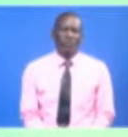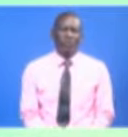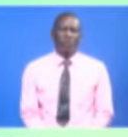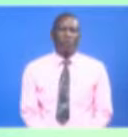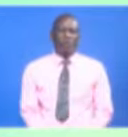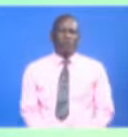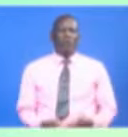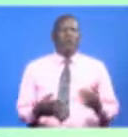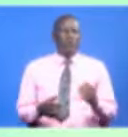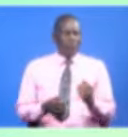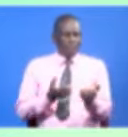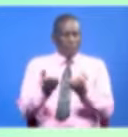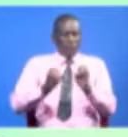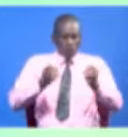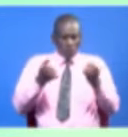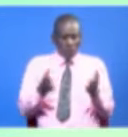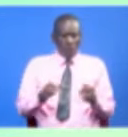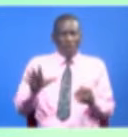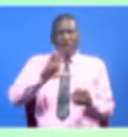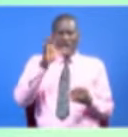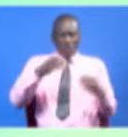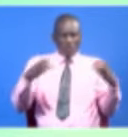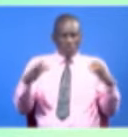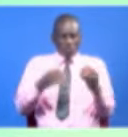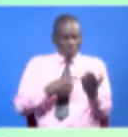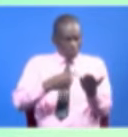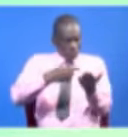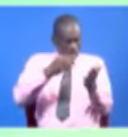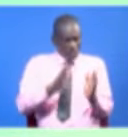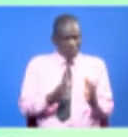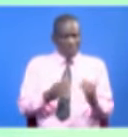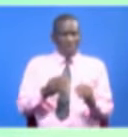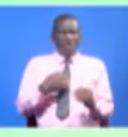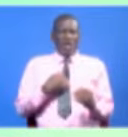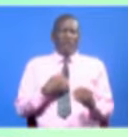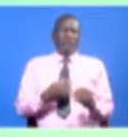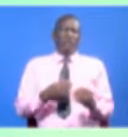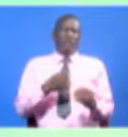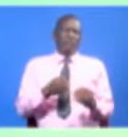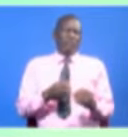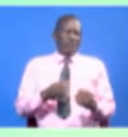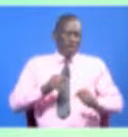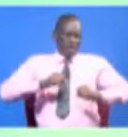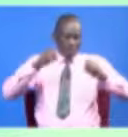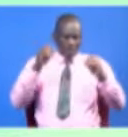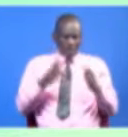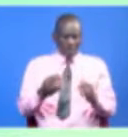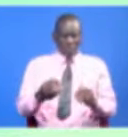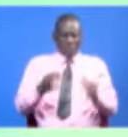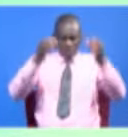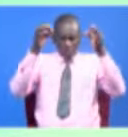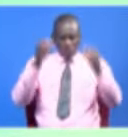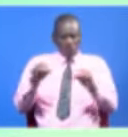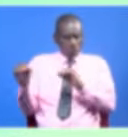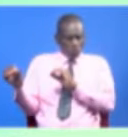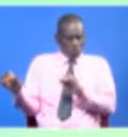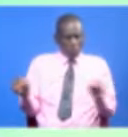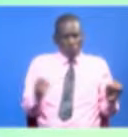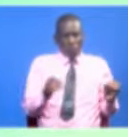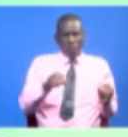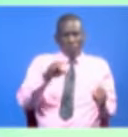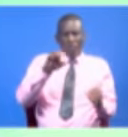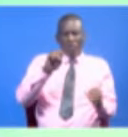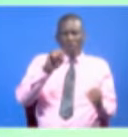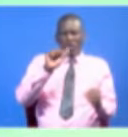We're down to business now, and the African group of negotiators has voiced strong displeasure at the recent decision to relocate the Santiago network on loss